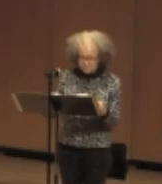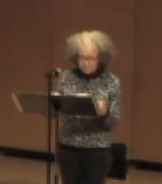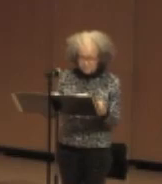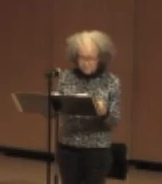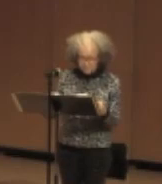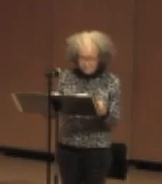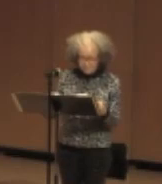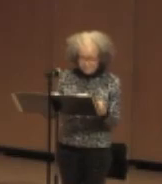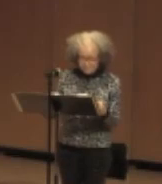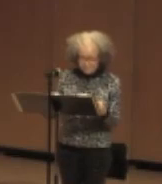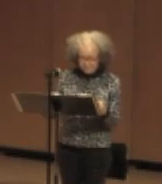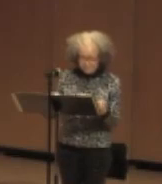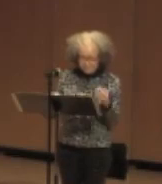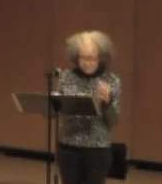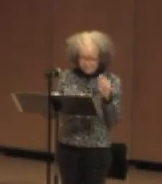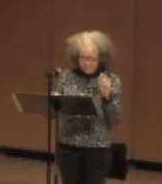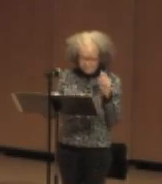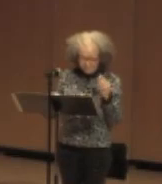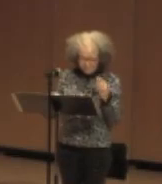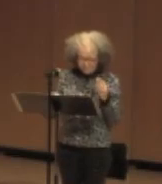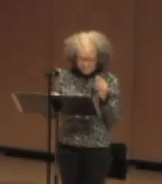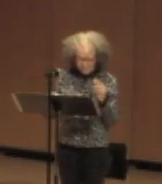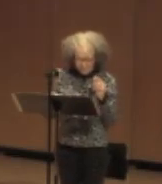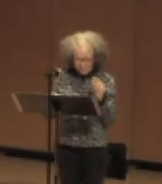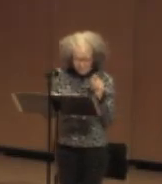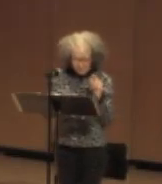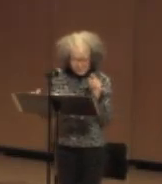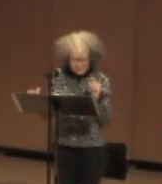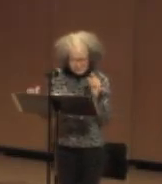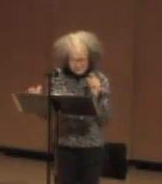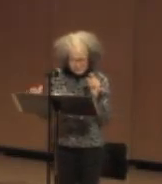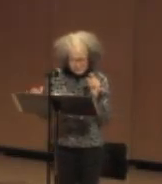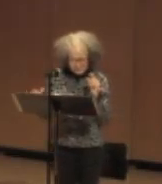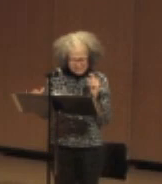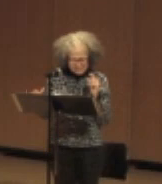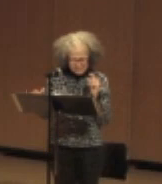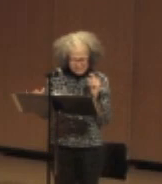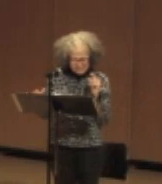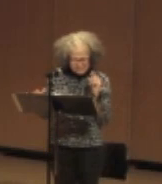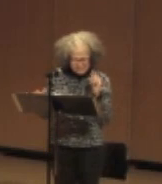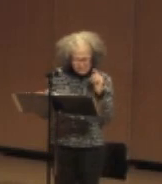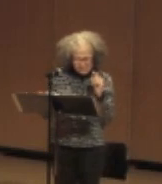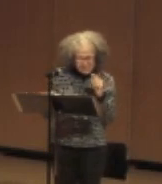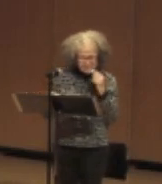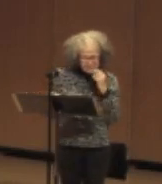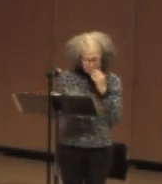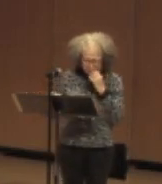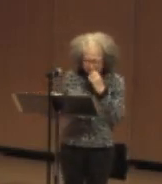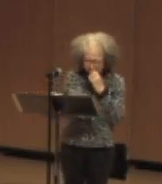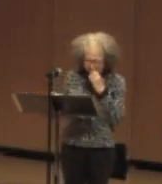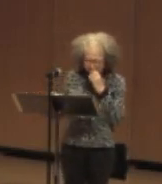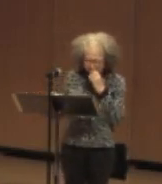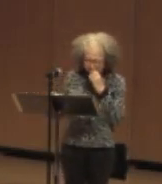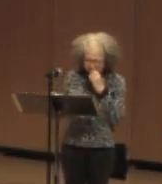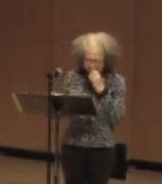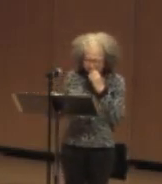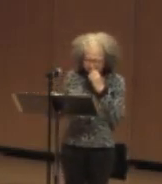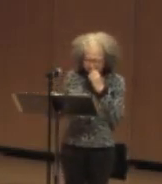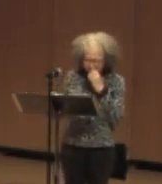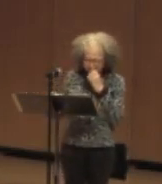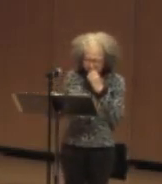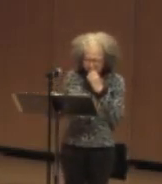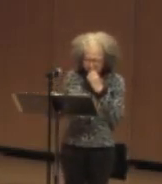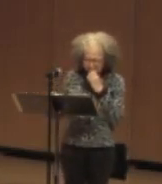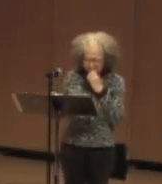out again but was it what is it with him